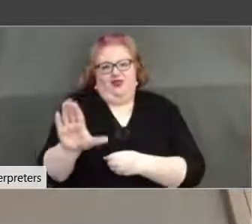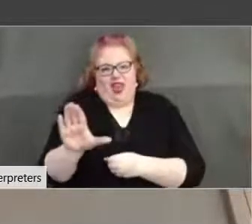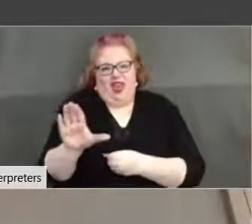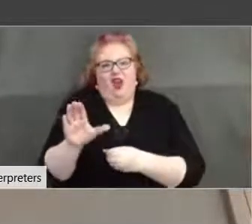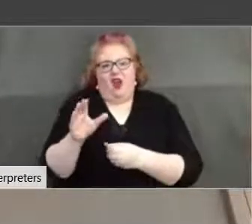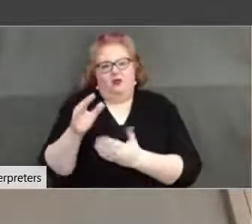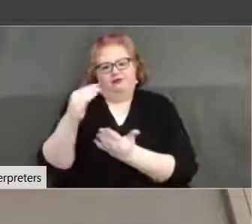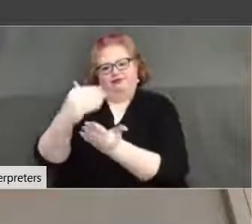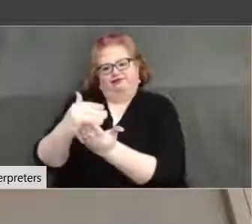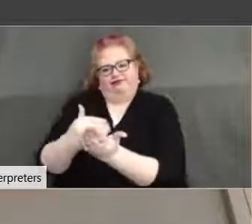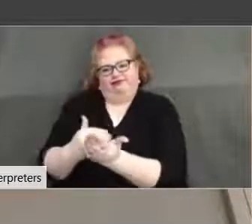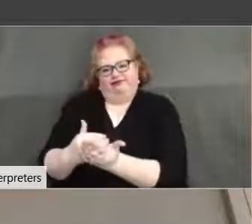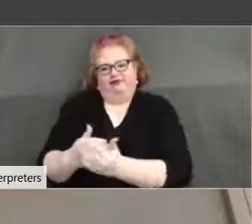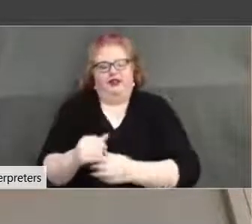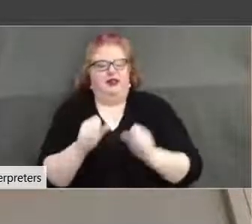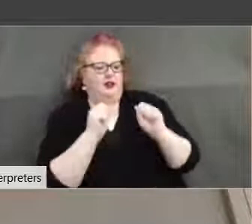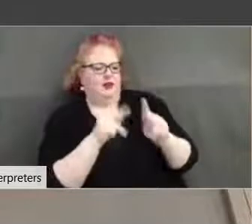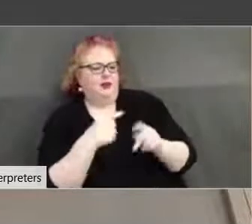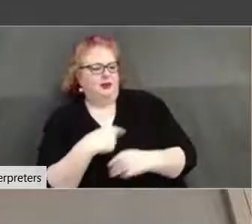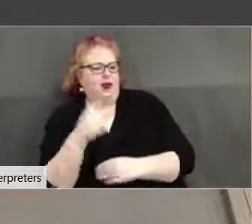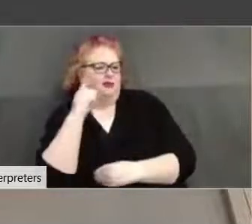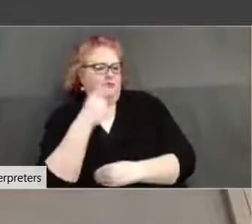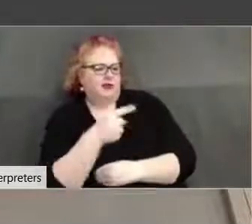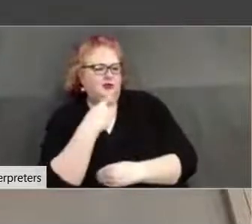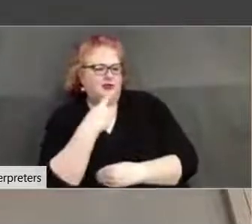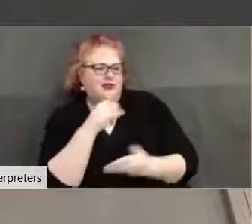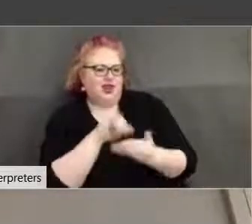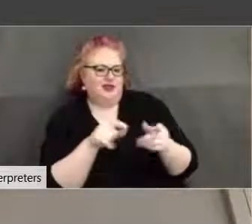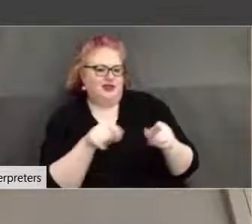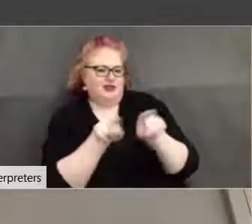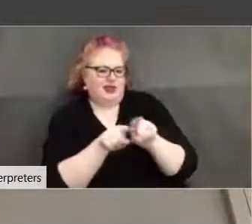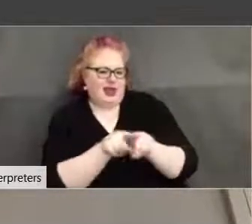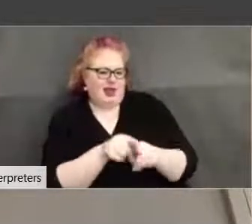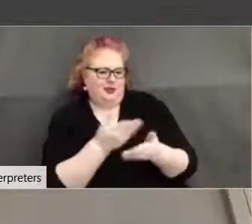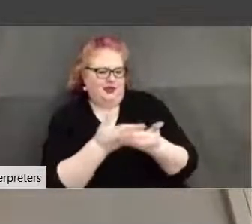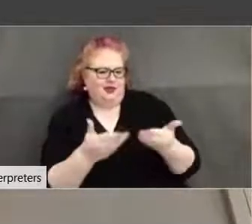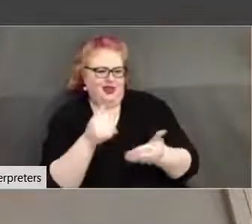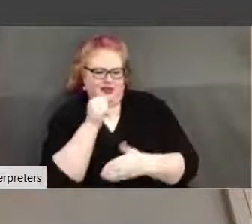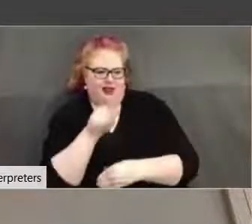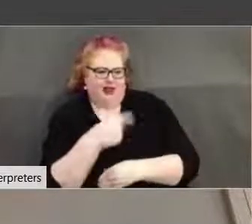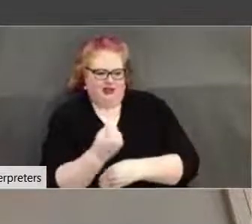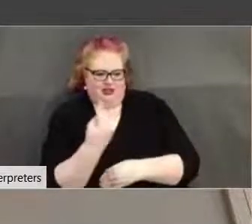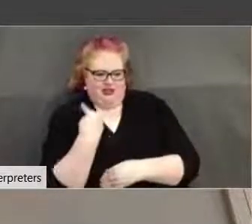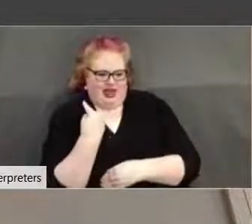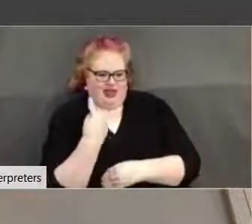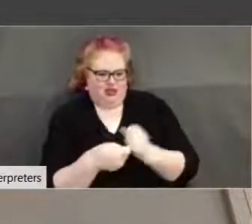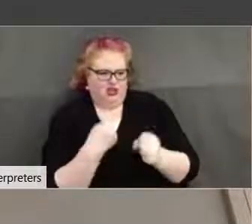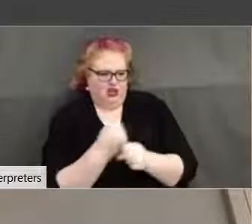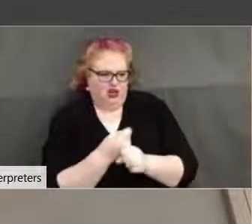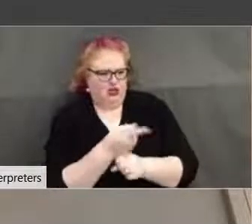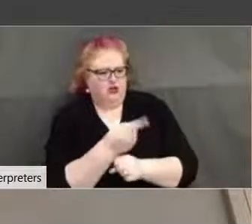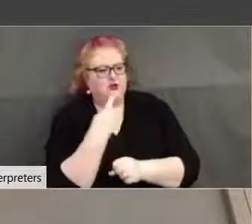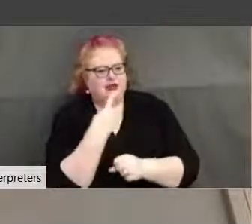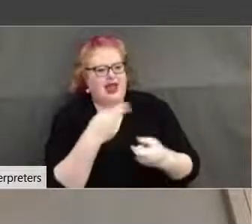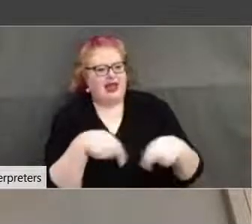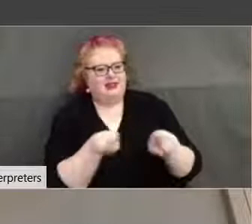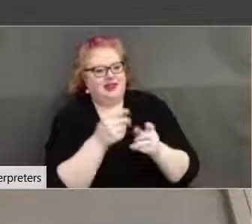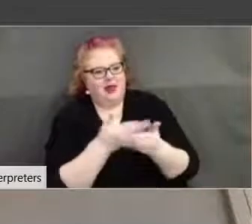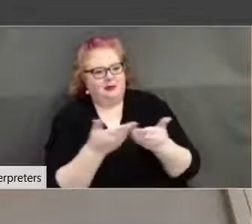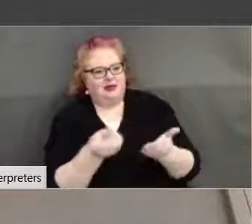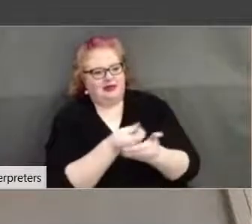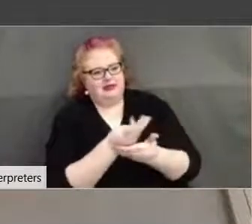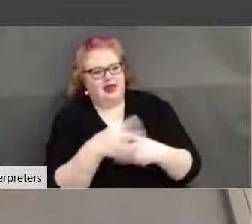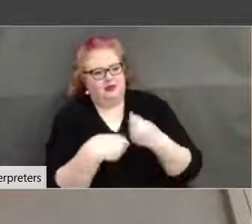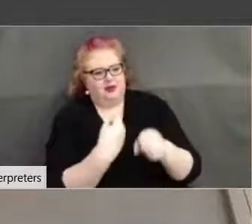something similar for several years now, not just last year. And if we need to be moving in